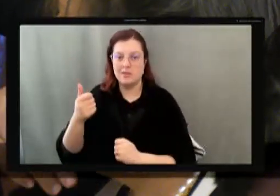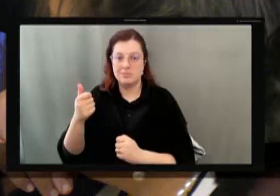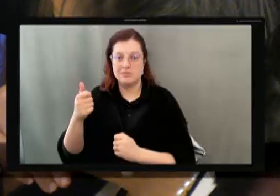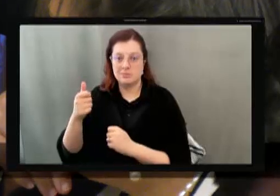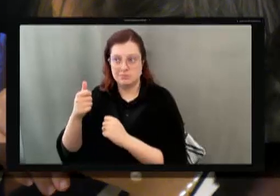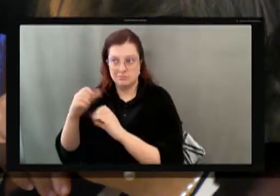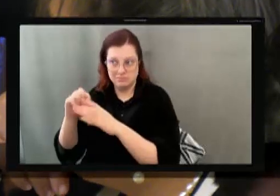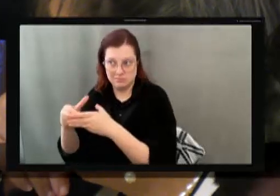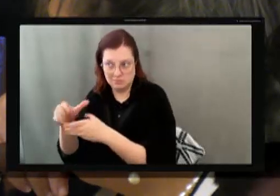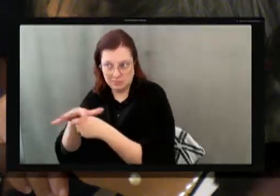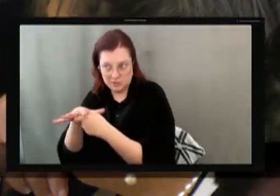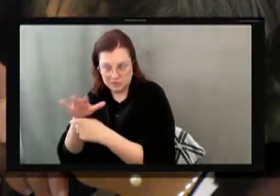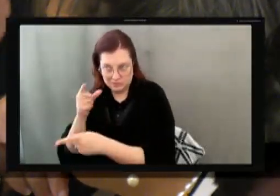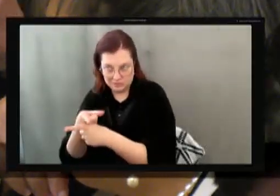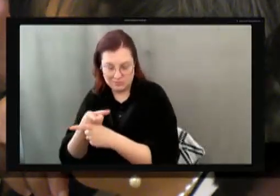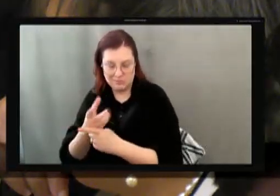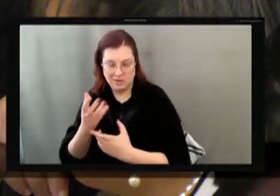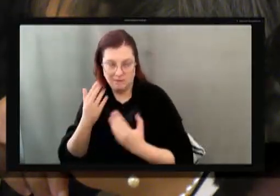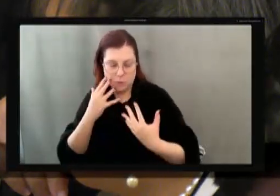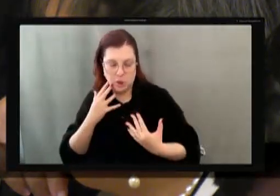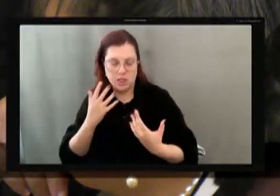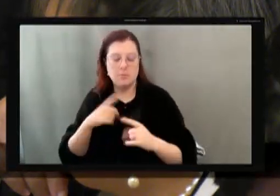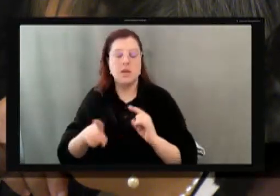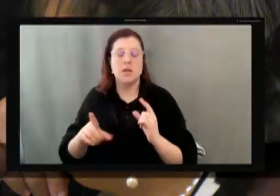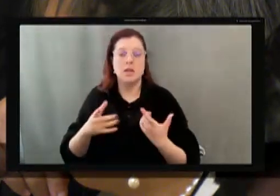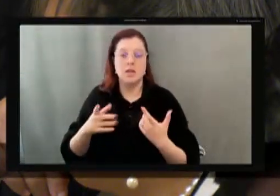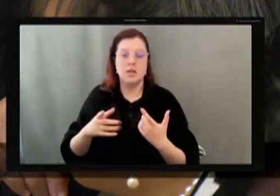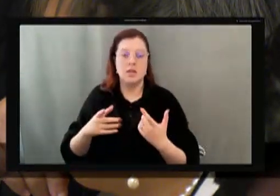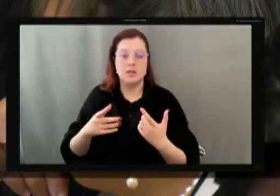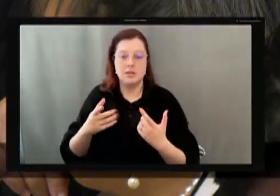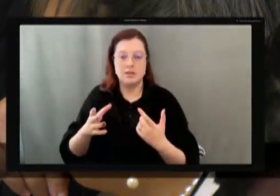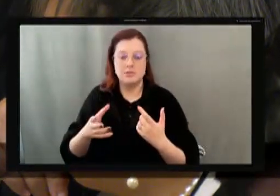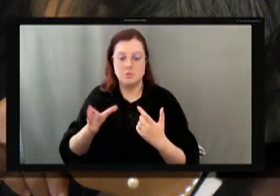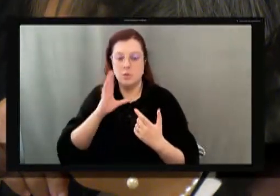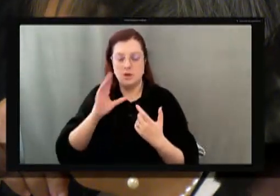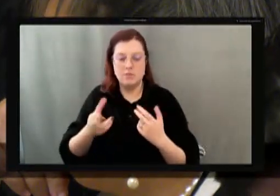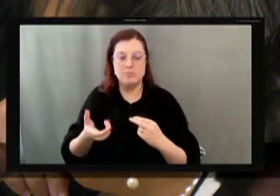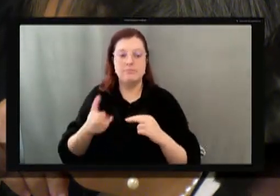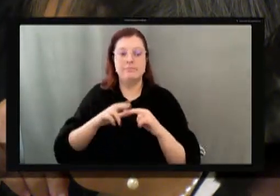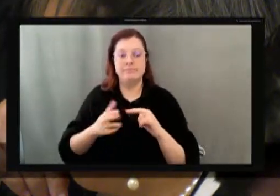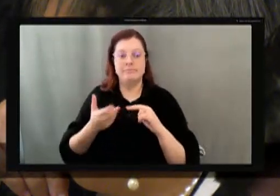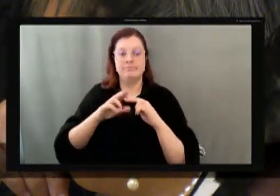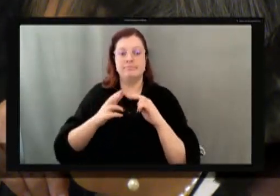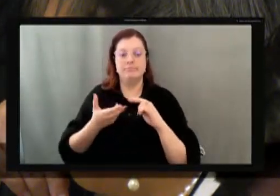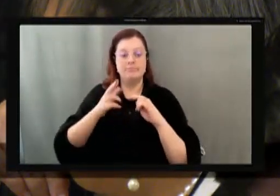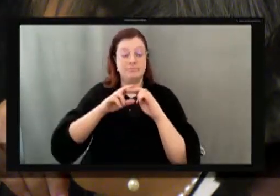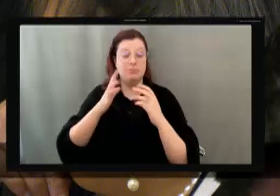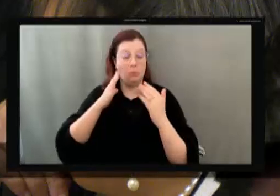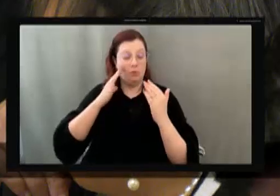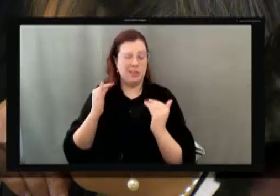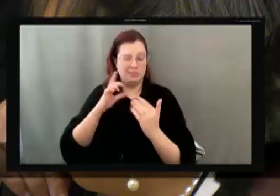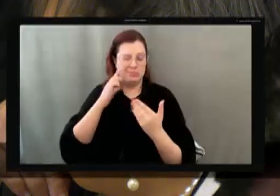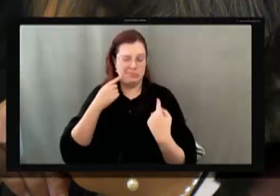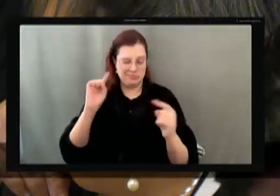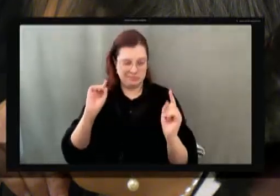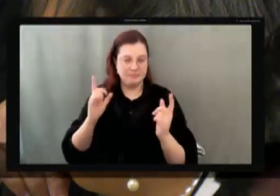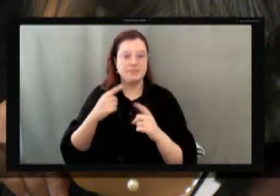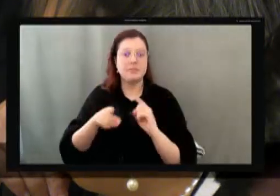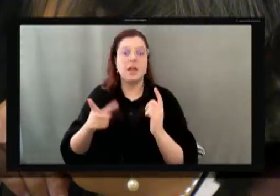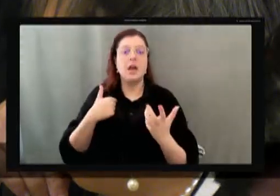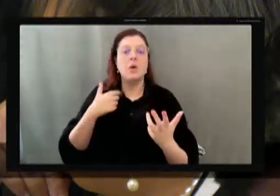understanding, unfortunately. But, you know, incrementally we'll get there, hopefully. But, you know, what I would like to